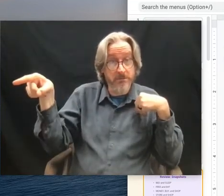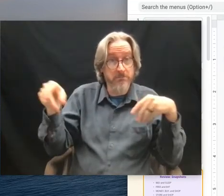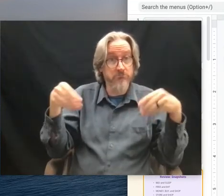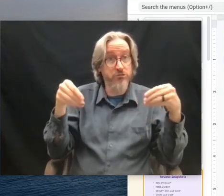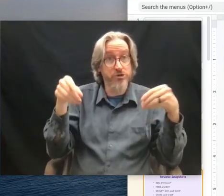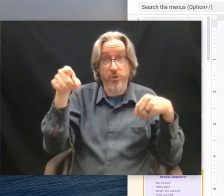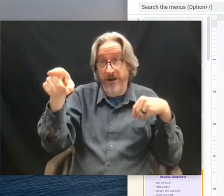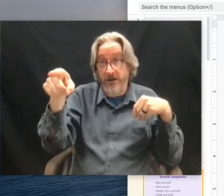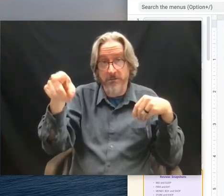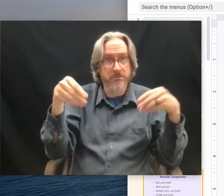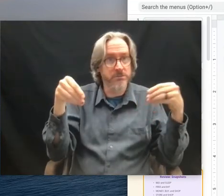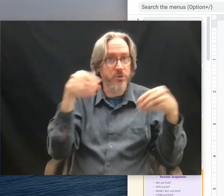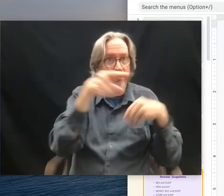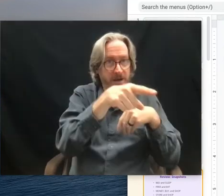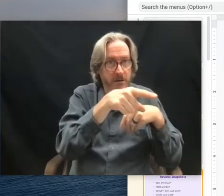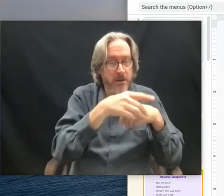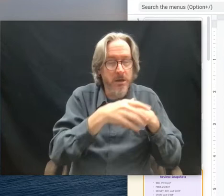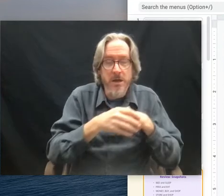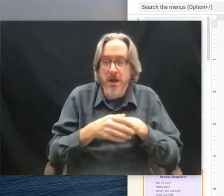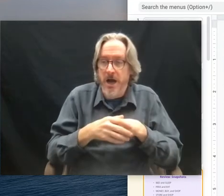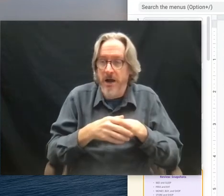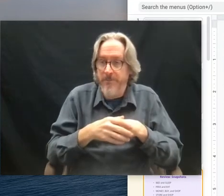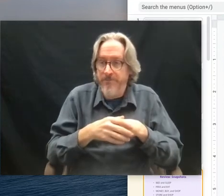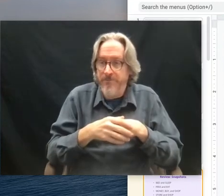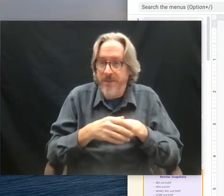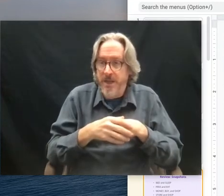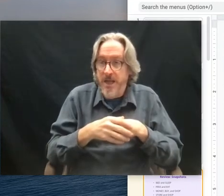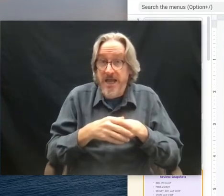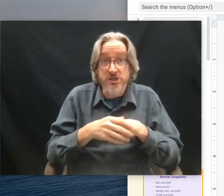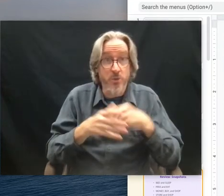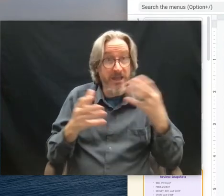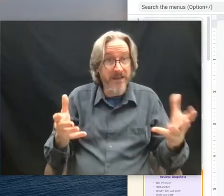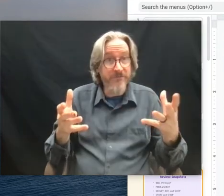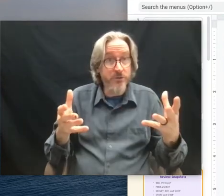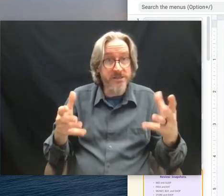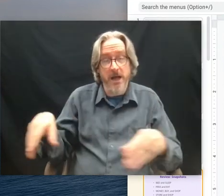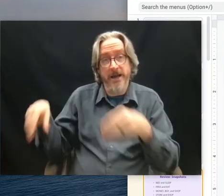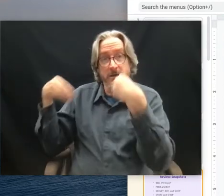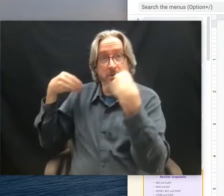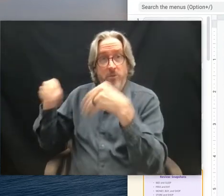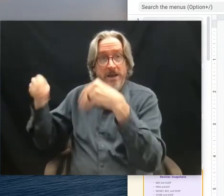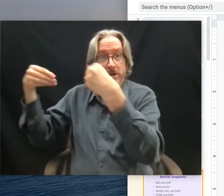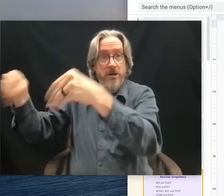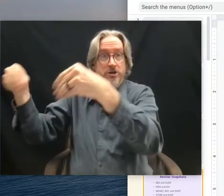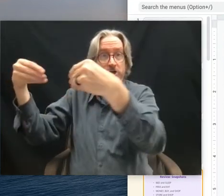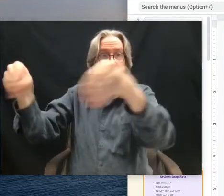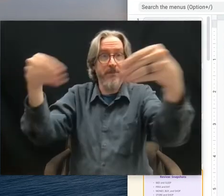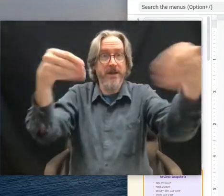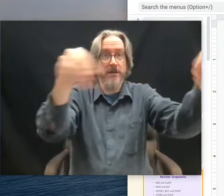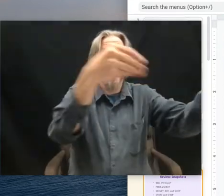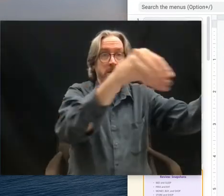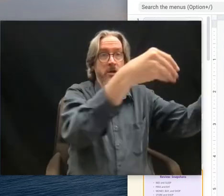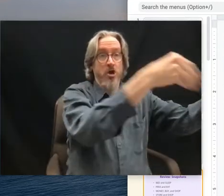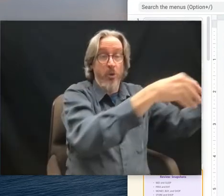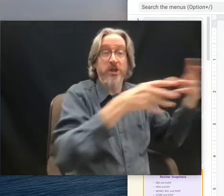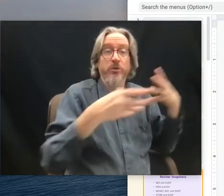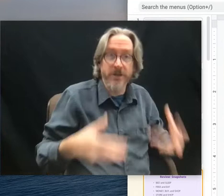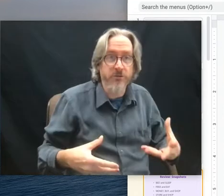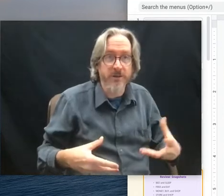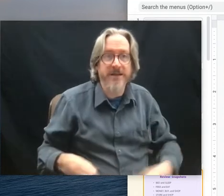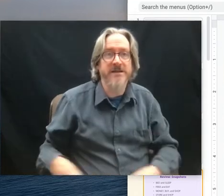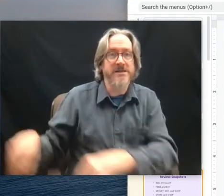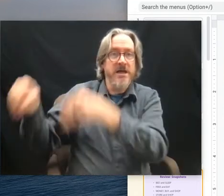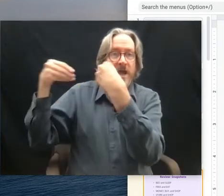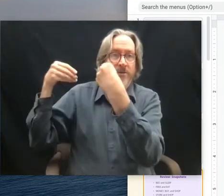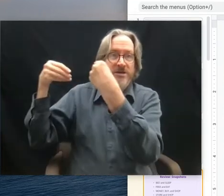there, store there, store there. So if you sign went shopping, what you